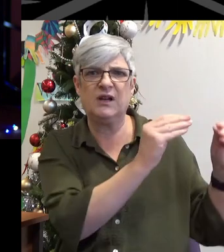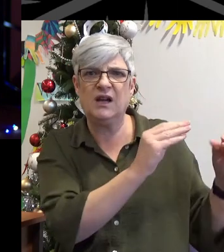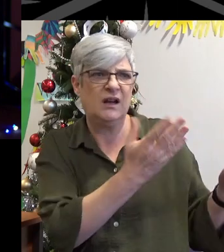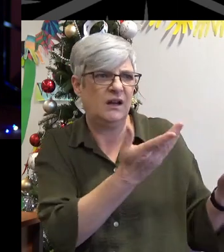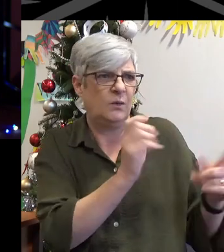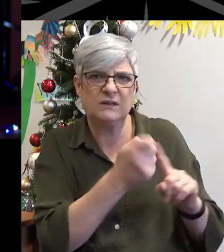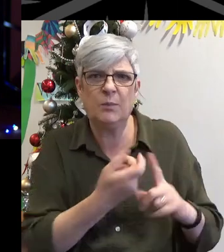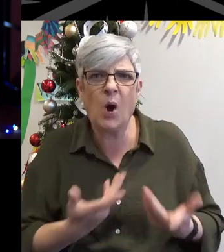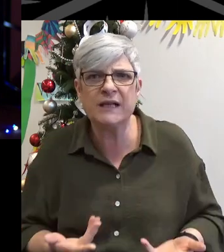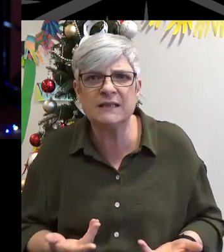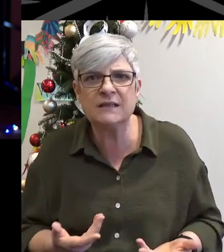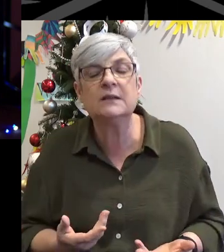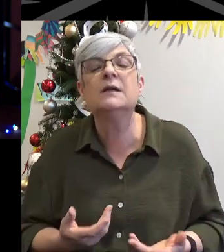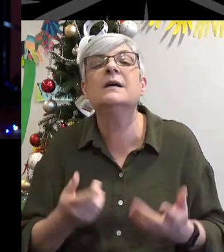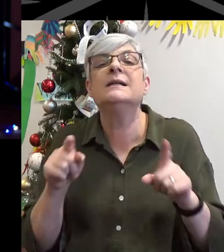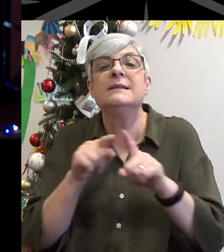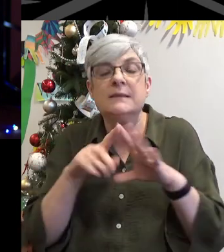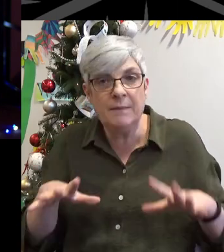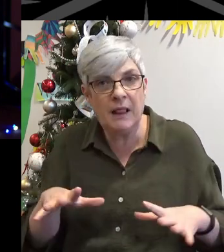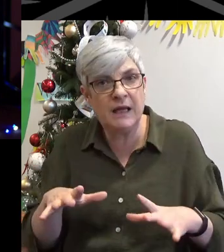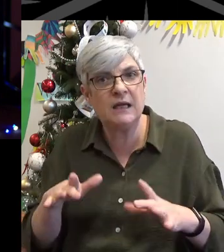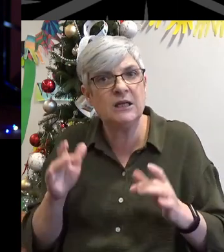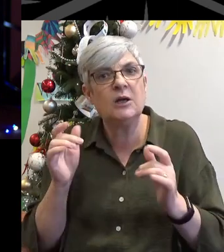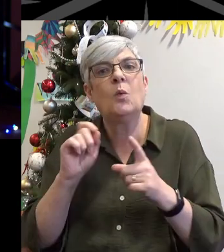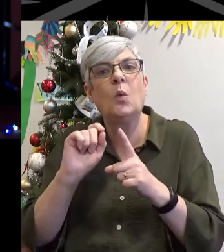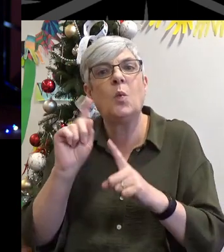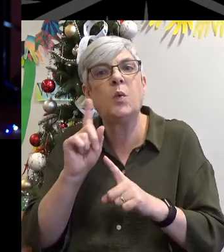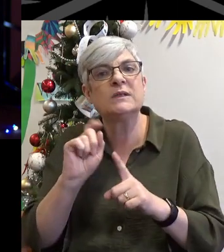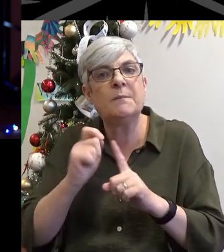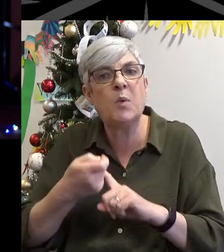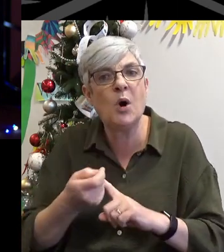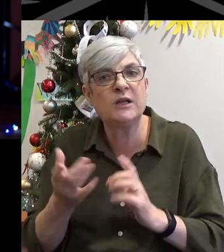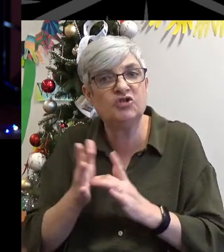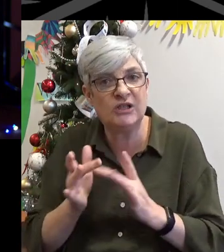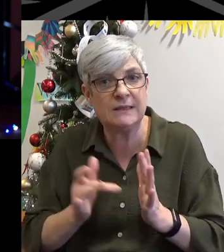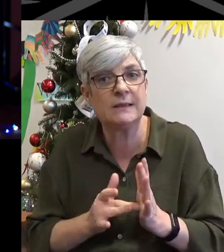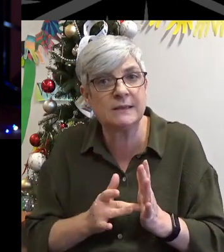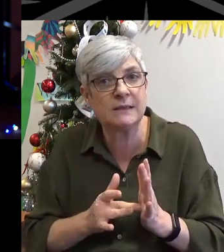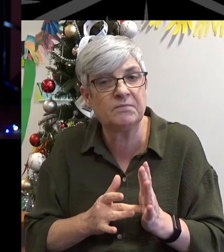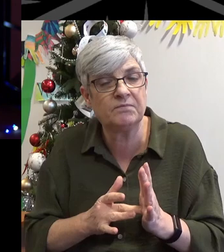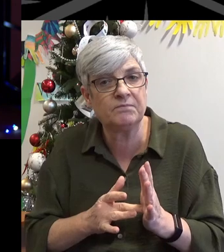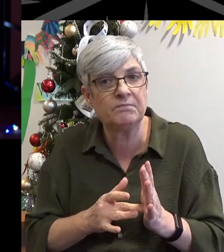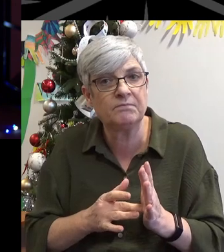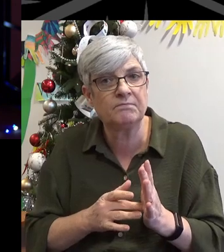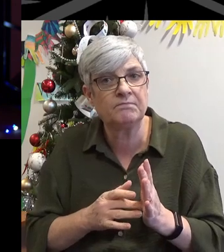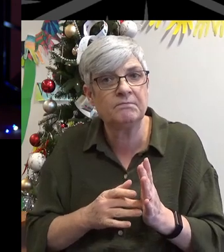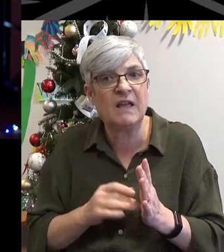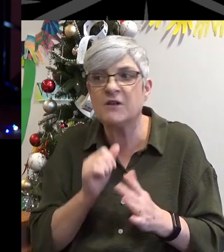Similarly, what's the point in Jesus if he's not that important, if he's not one